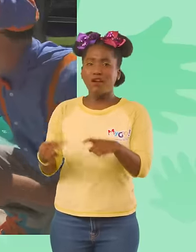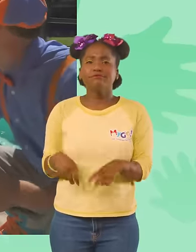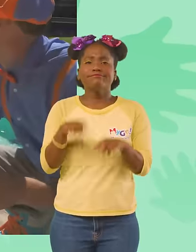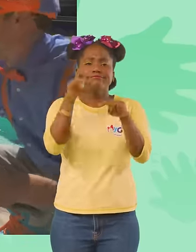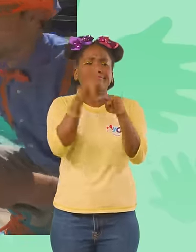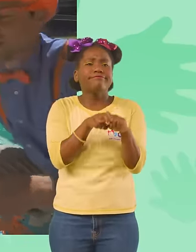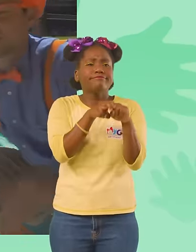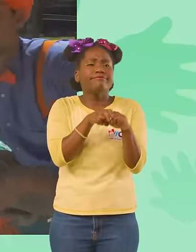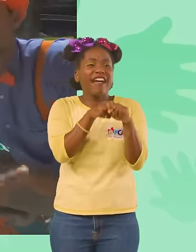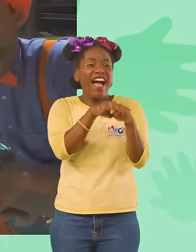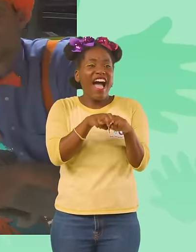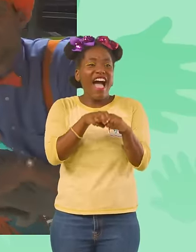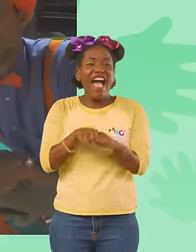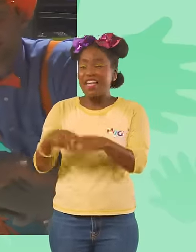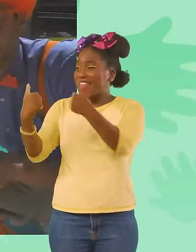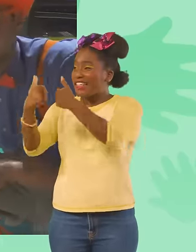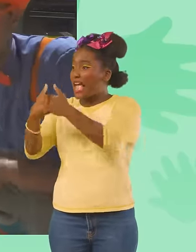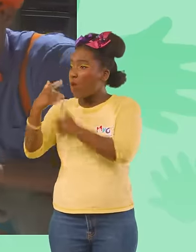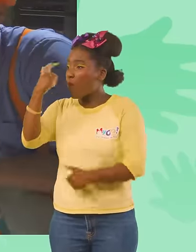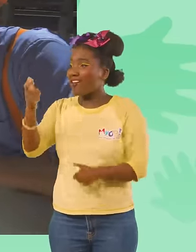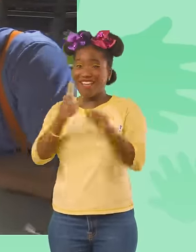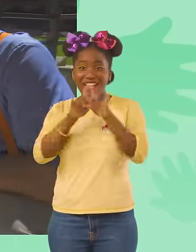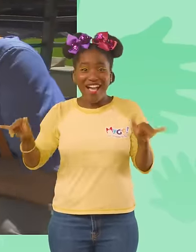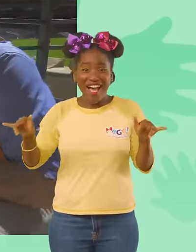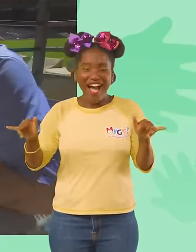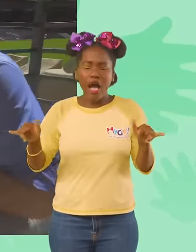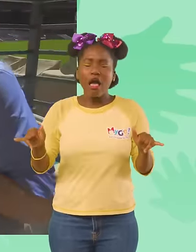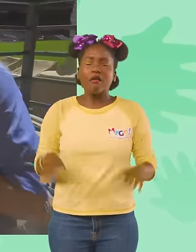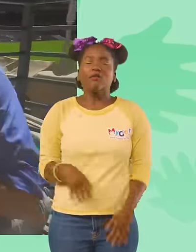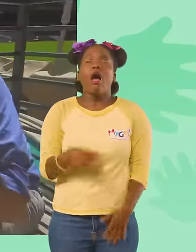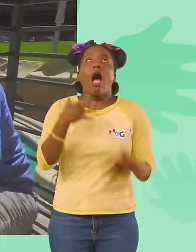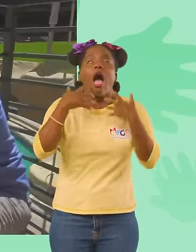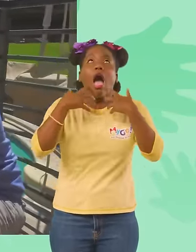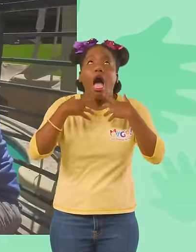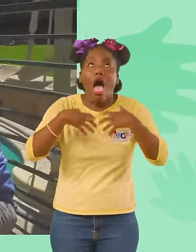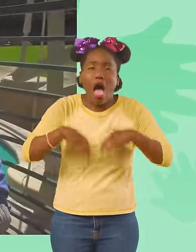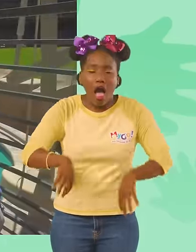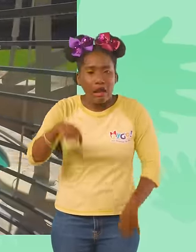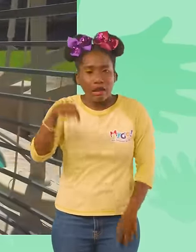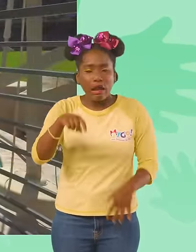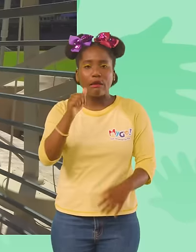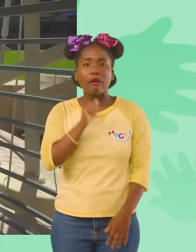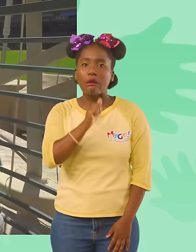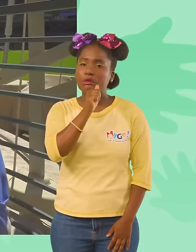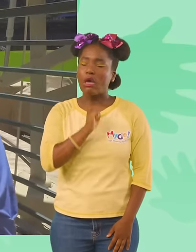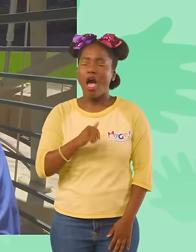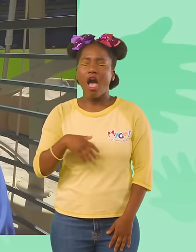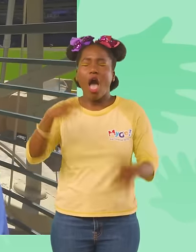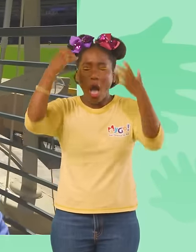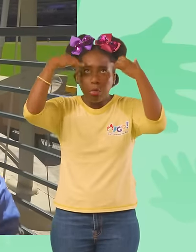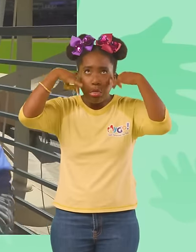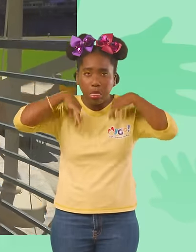game. Whoa, it is so hot here in Arizona. Oh, hey, let's put our feet